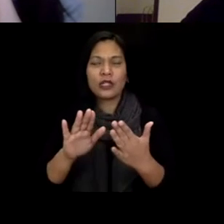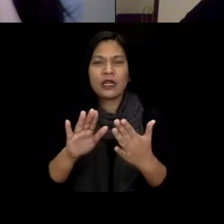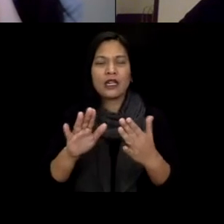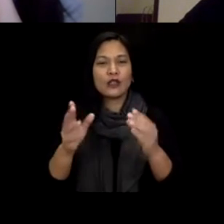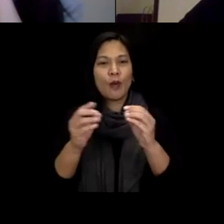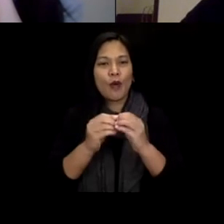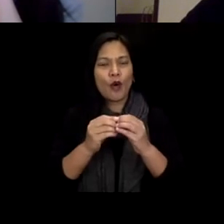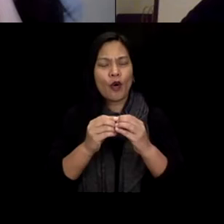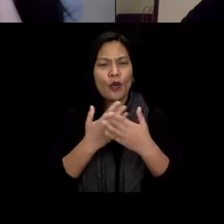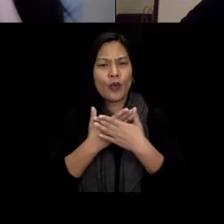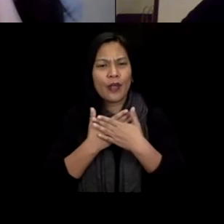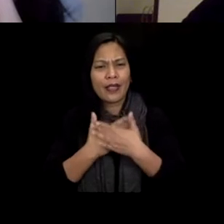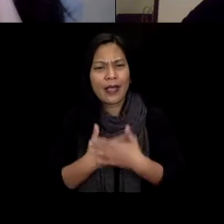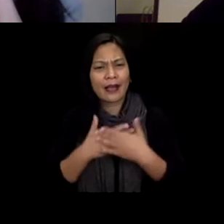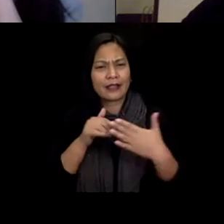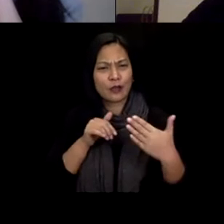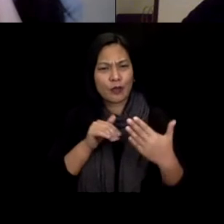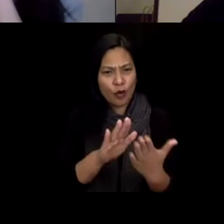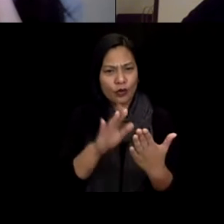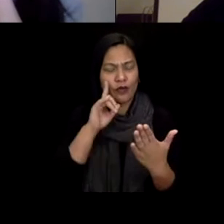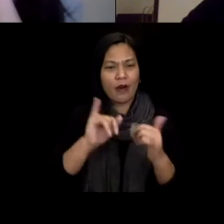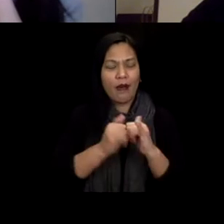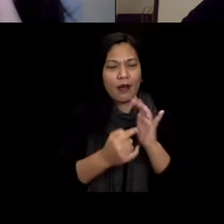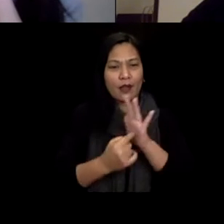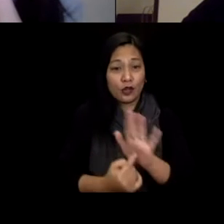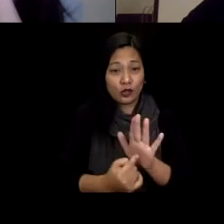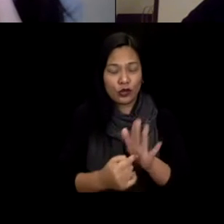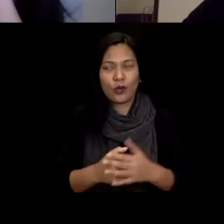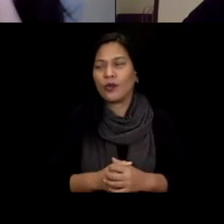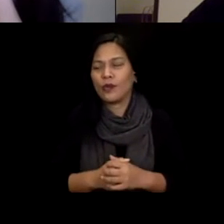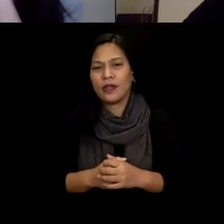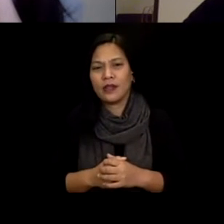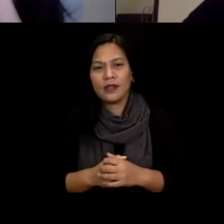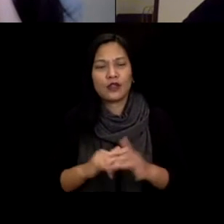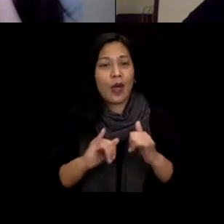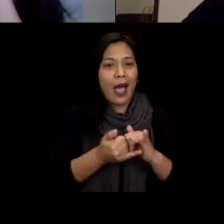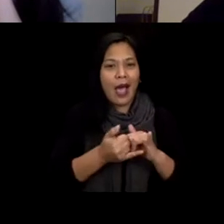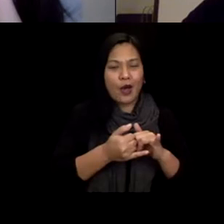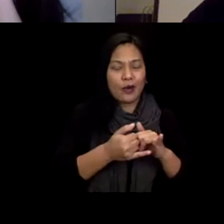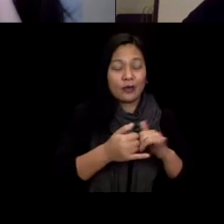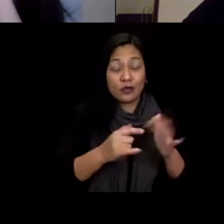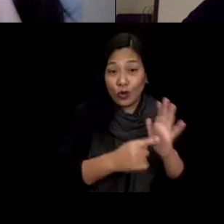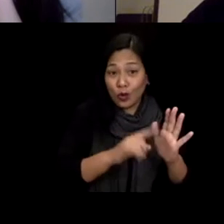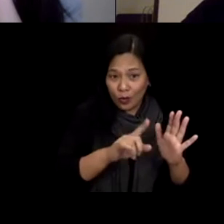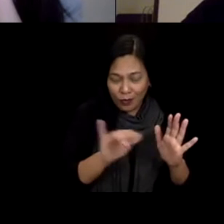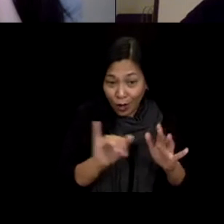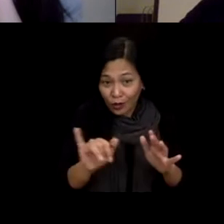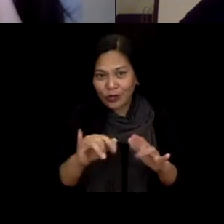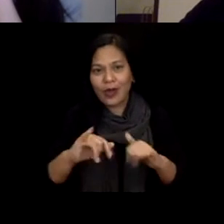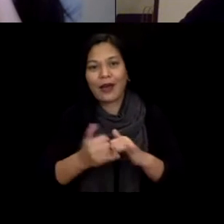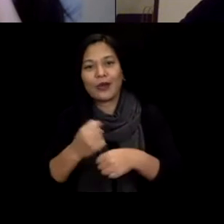of sense in how the works were created, presented, when they were